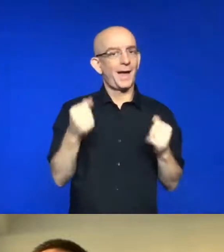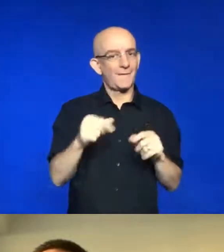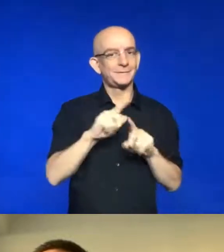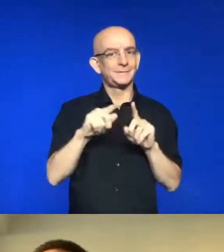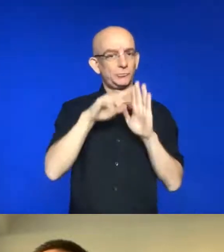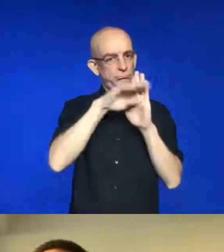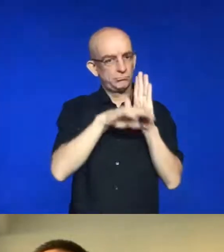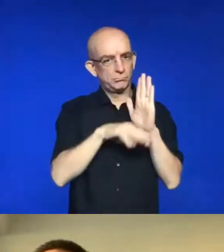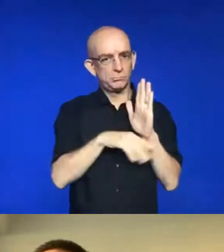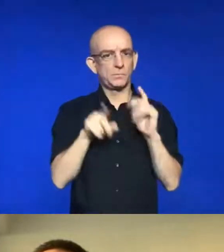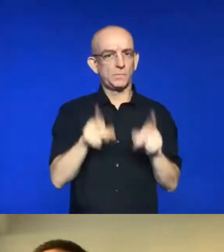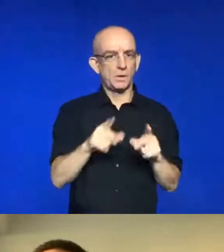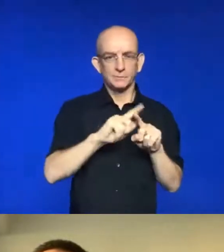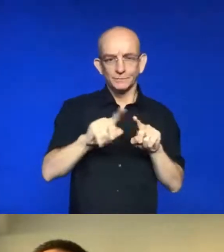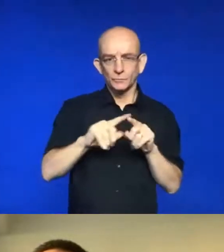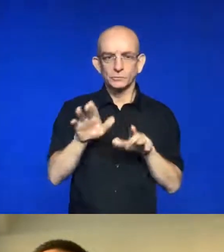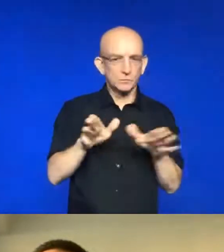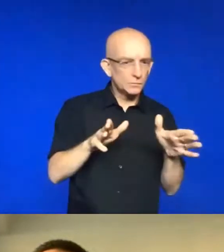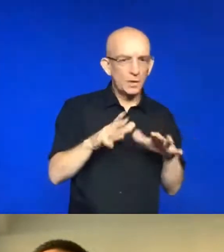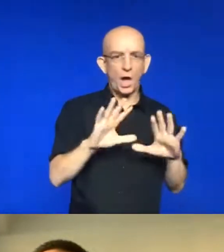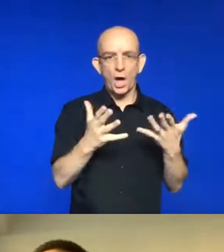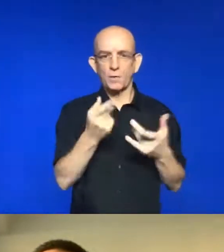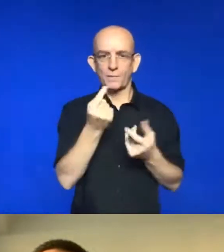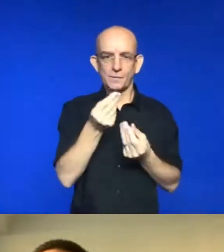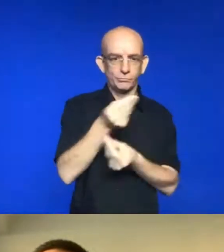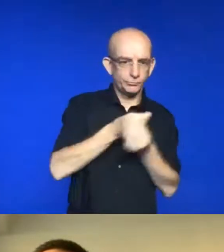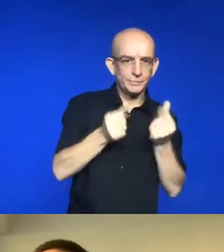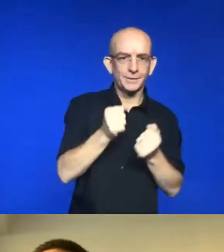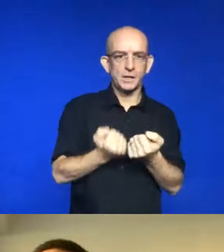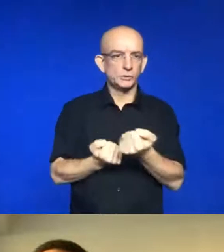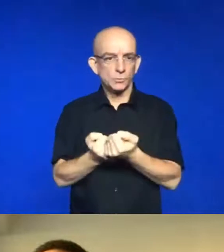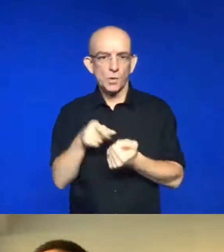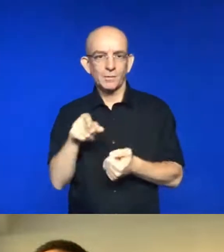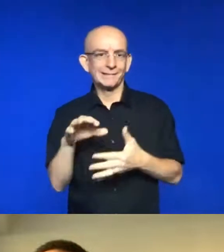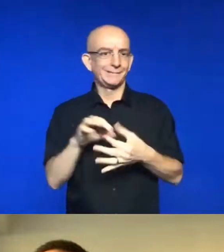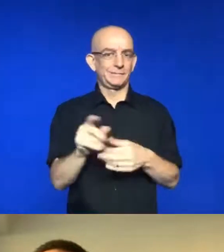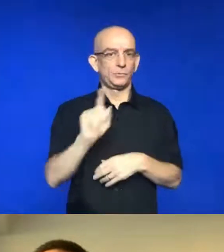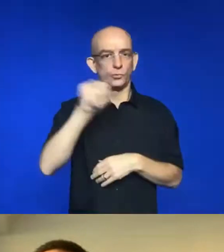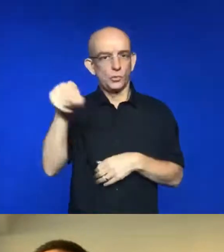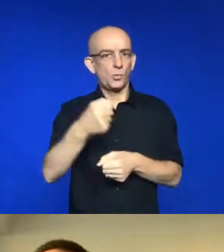self-employment, but none of those would tackle those issues of disability-related cost.